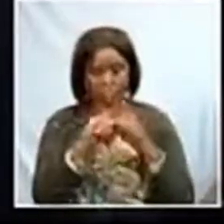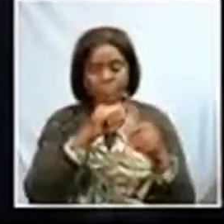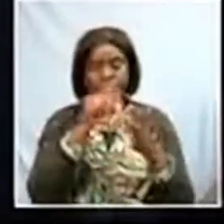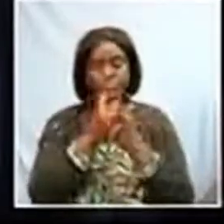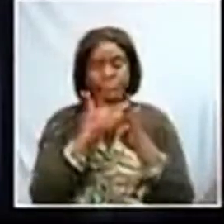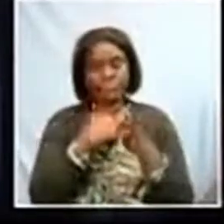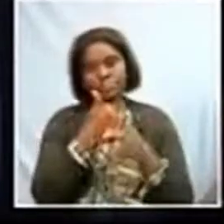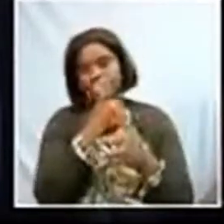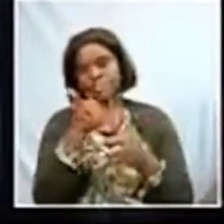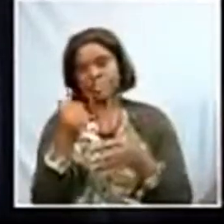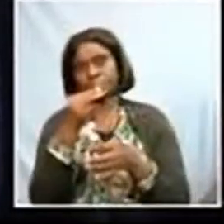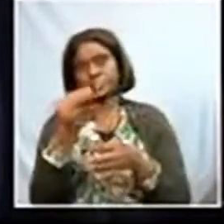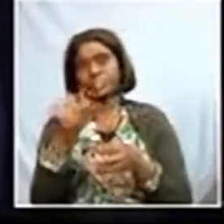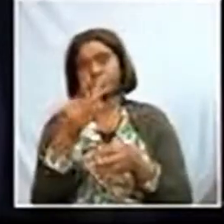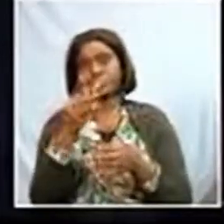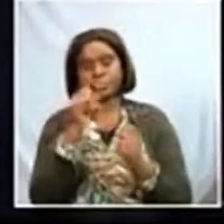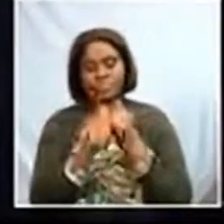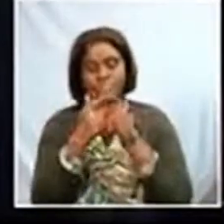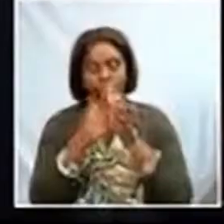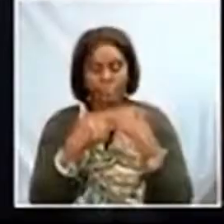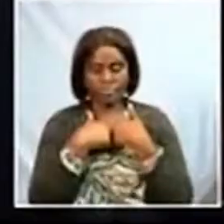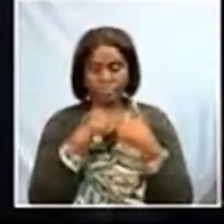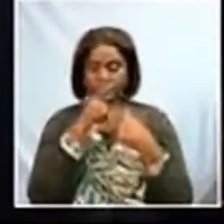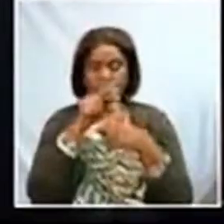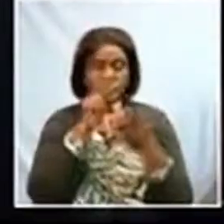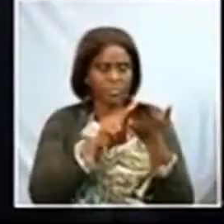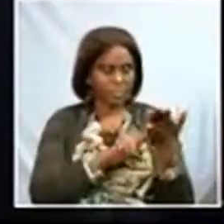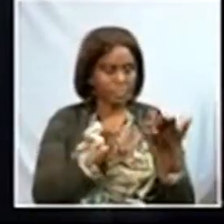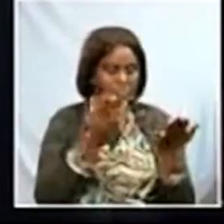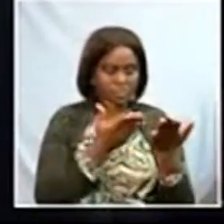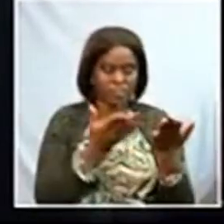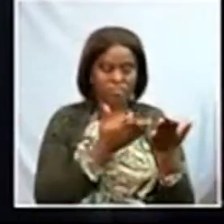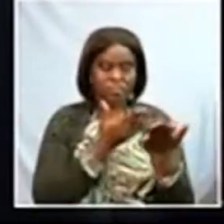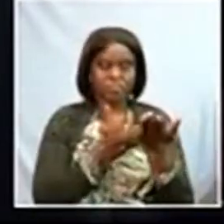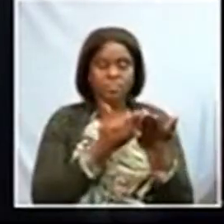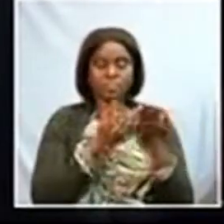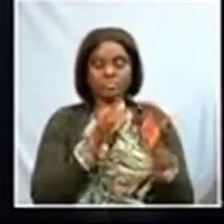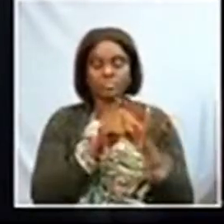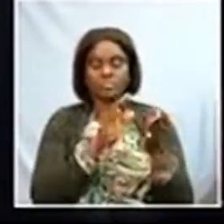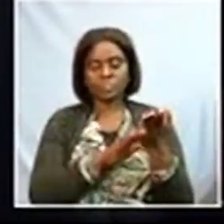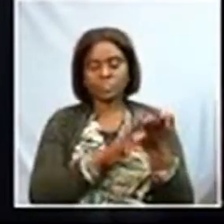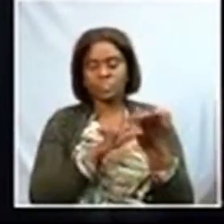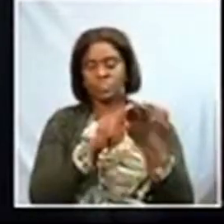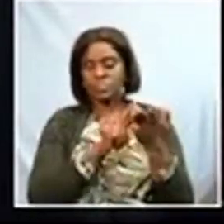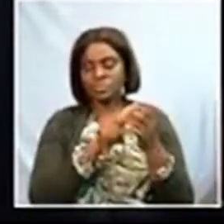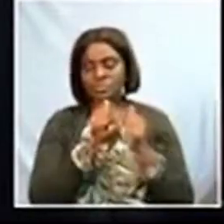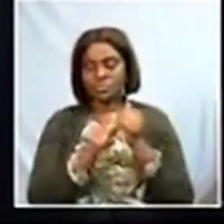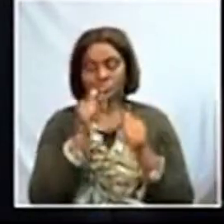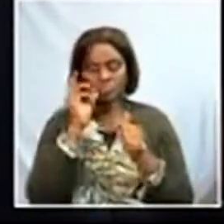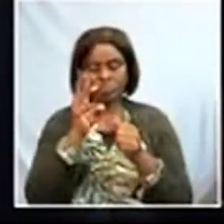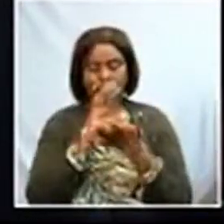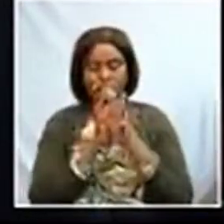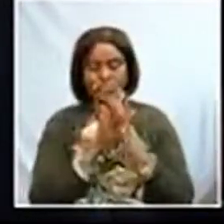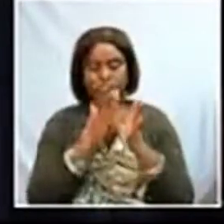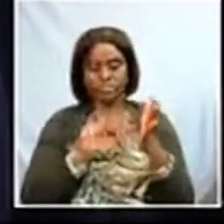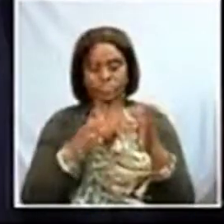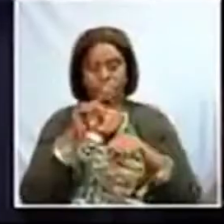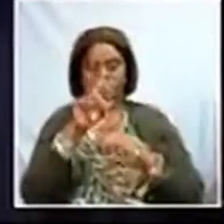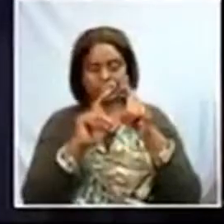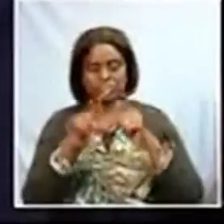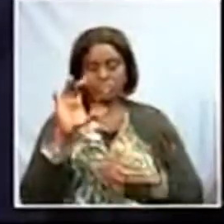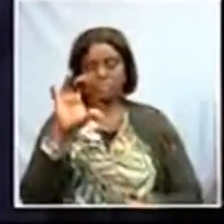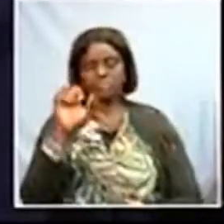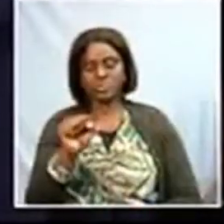there is other material that has not been recorded in this report? That would be my question,